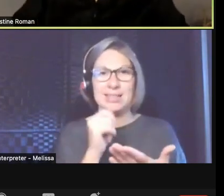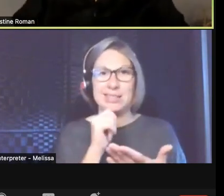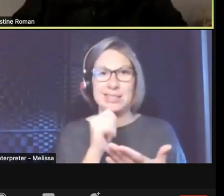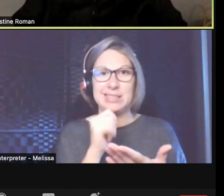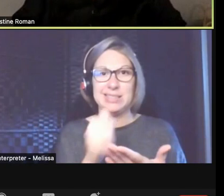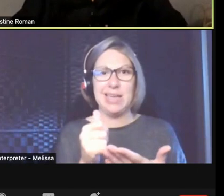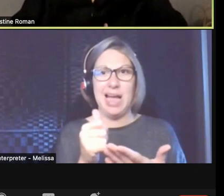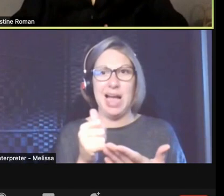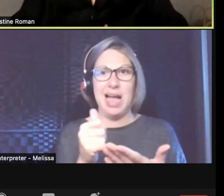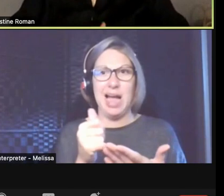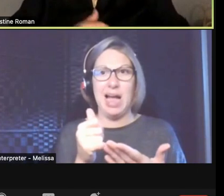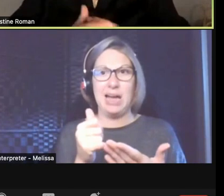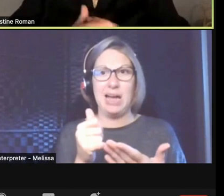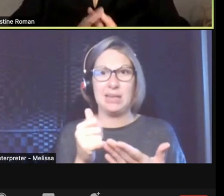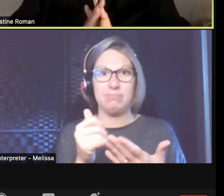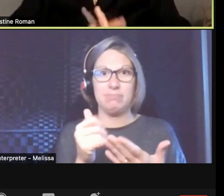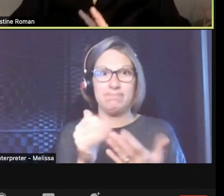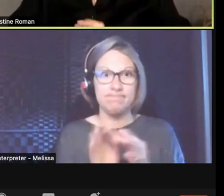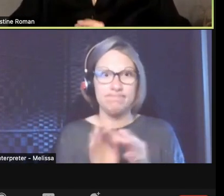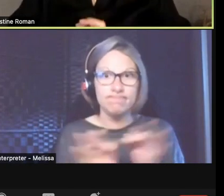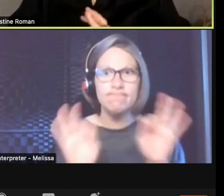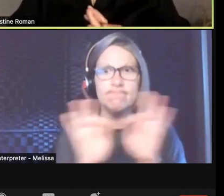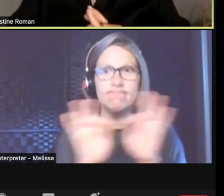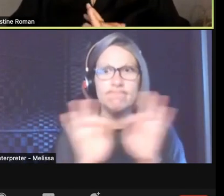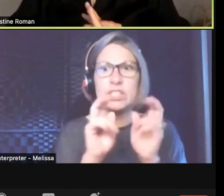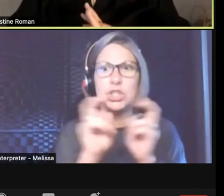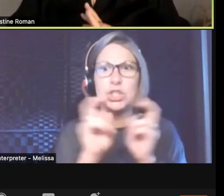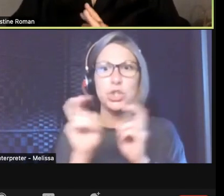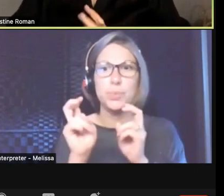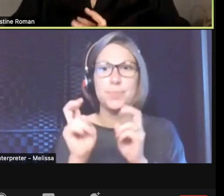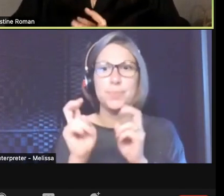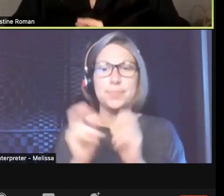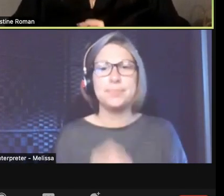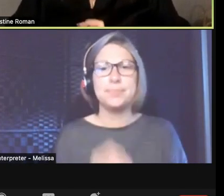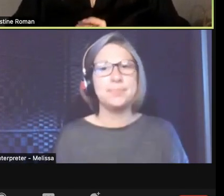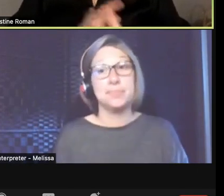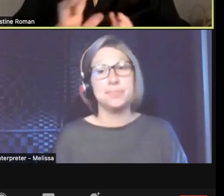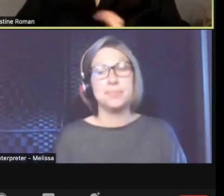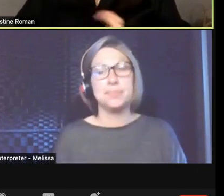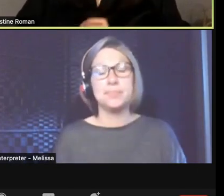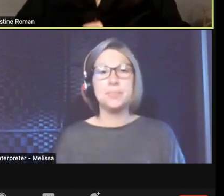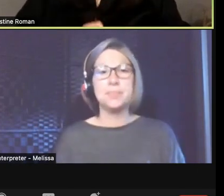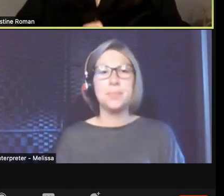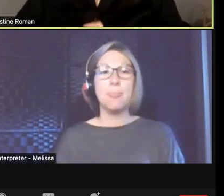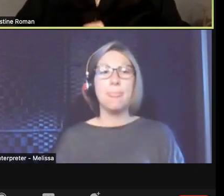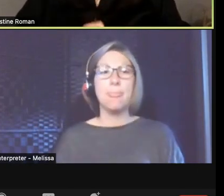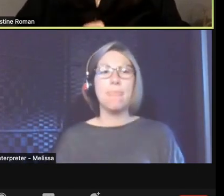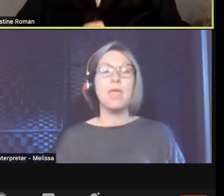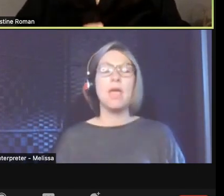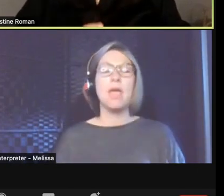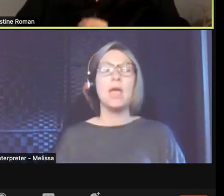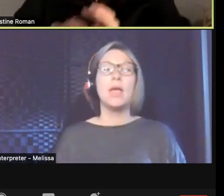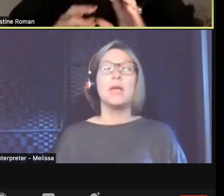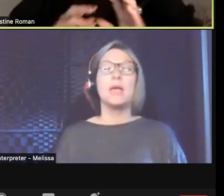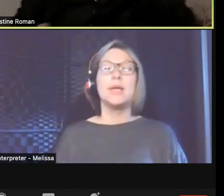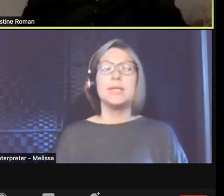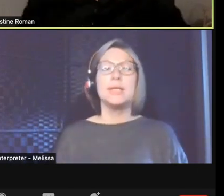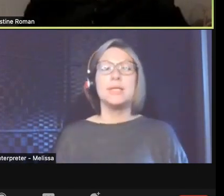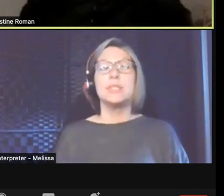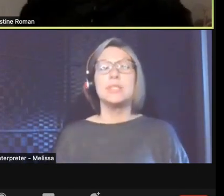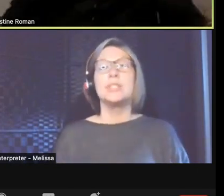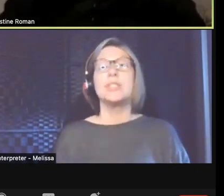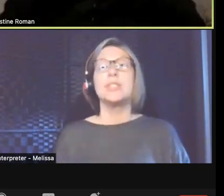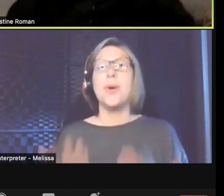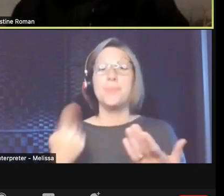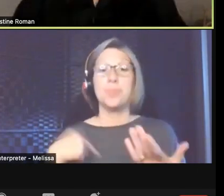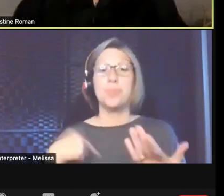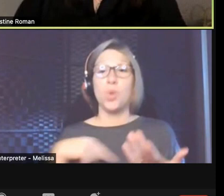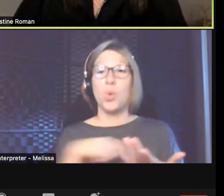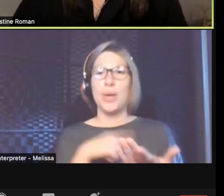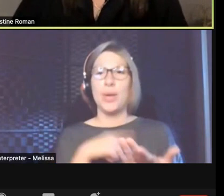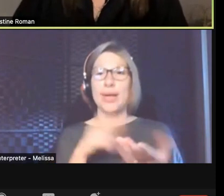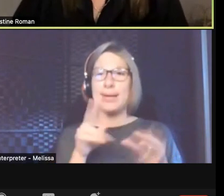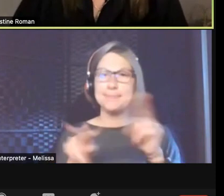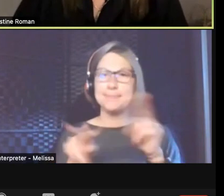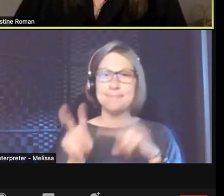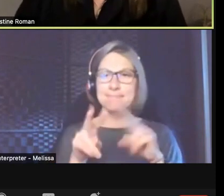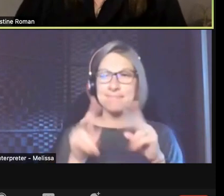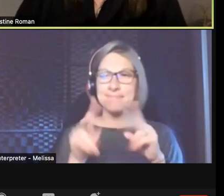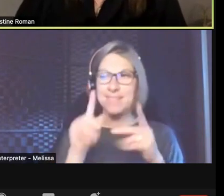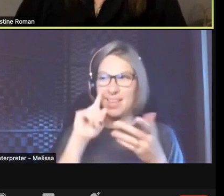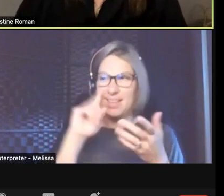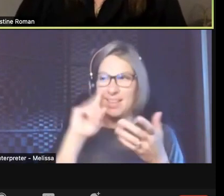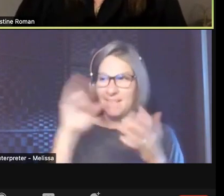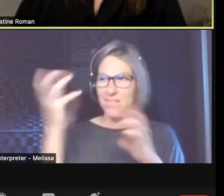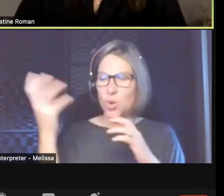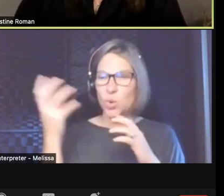critical issue. So let's look at how, so we may be really sort of confused sometimes because we think, well, you're looking at